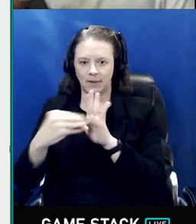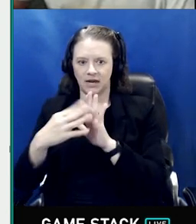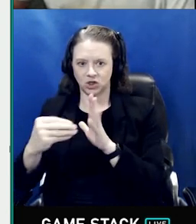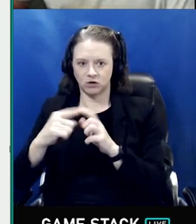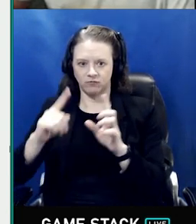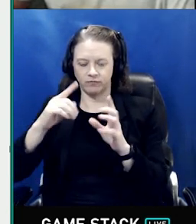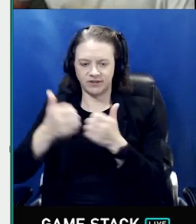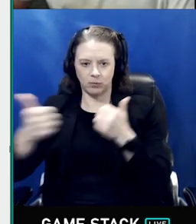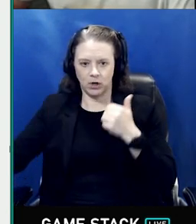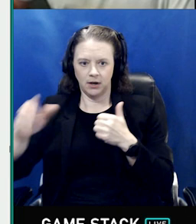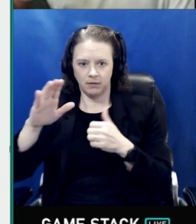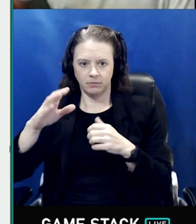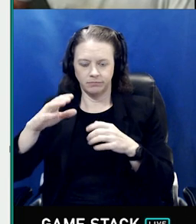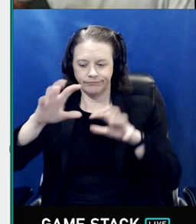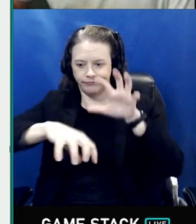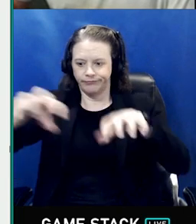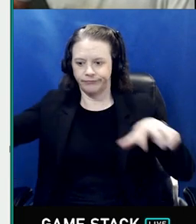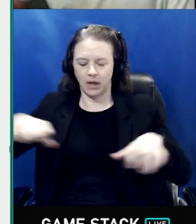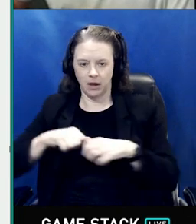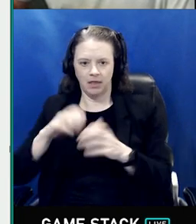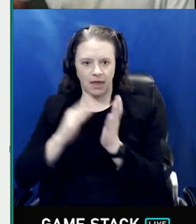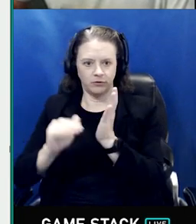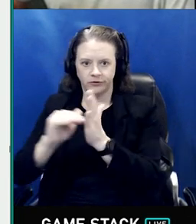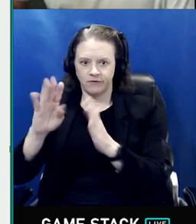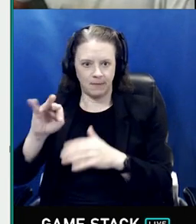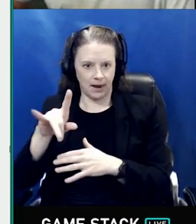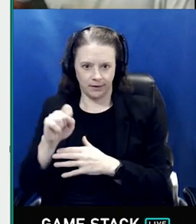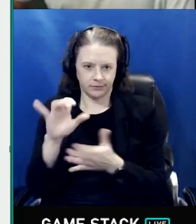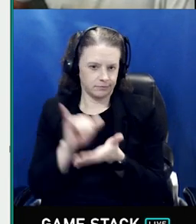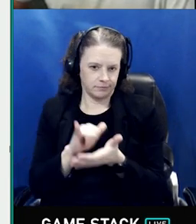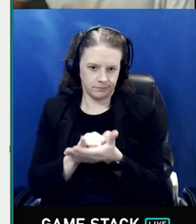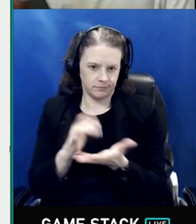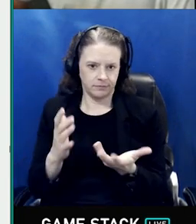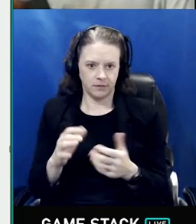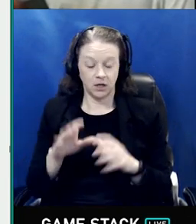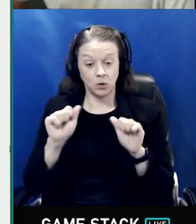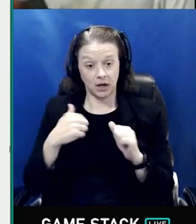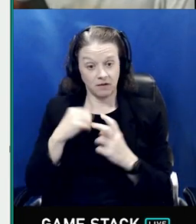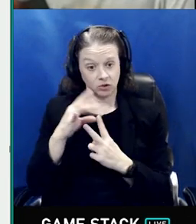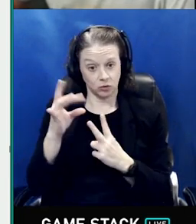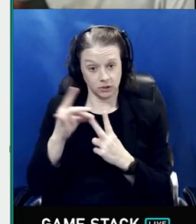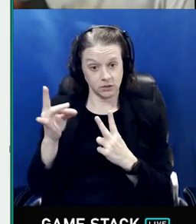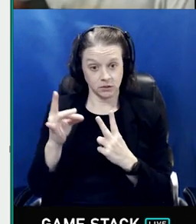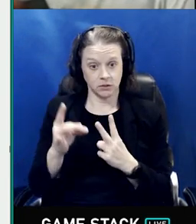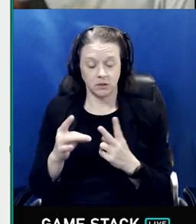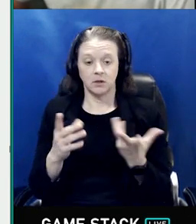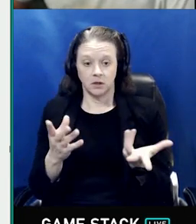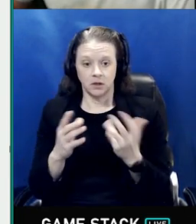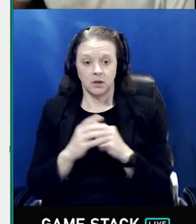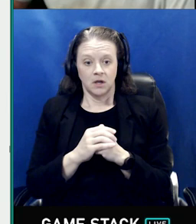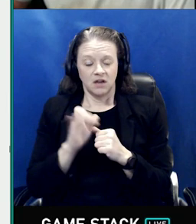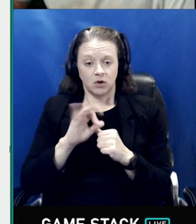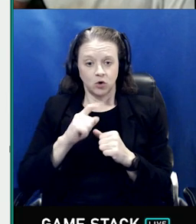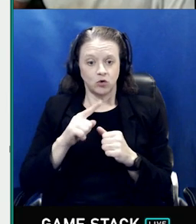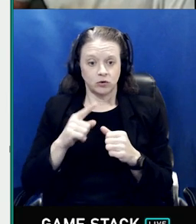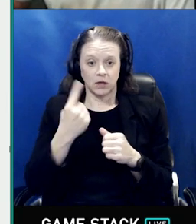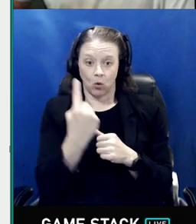get really close. Choice of consistency model, the number of regions, whether you use single region write or multi-region